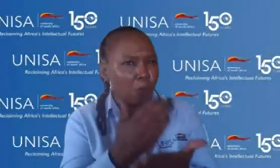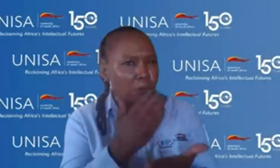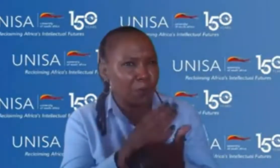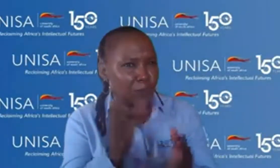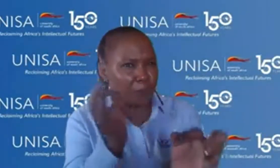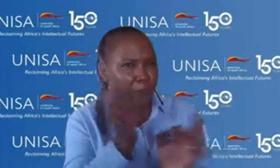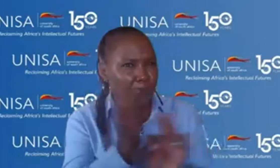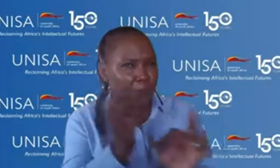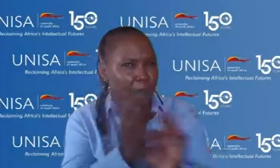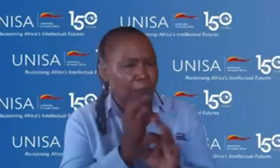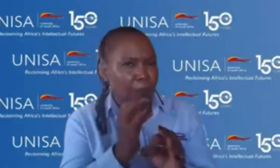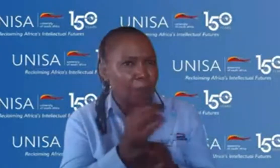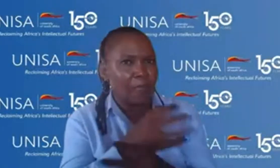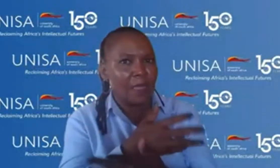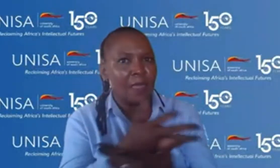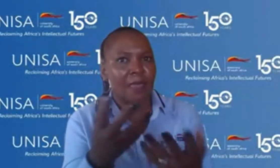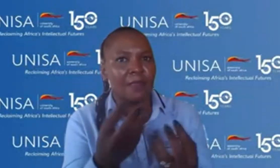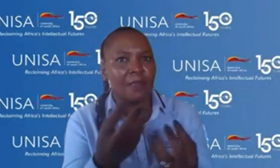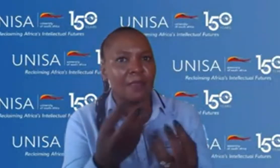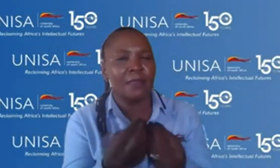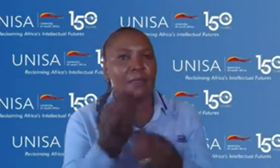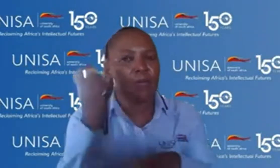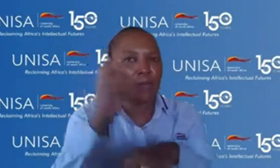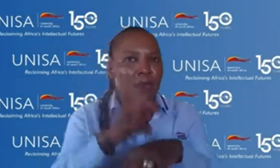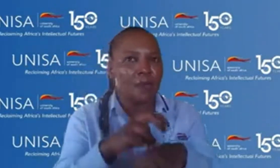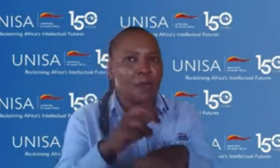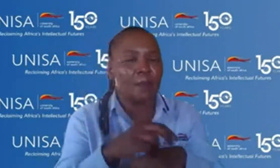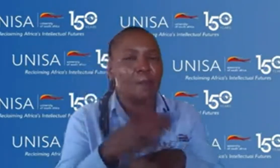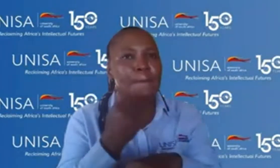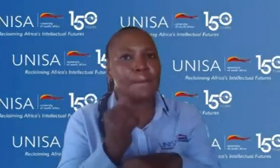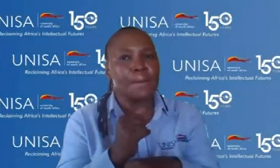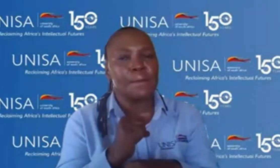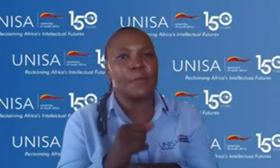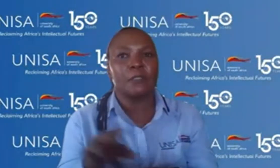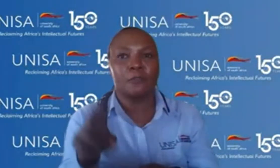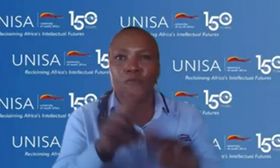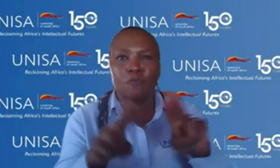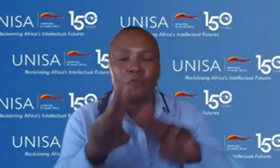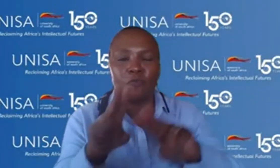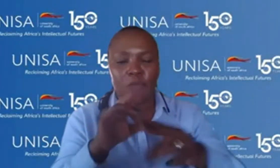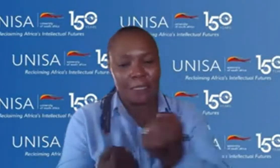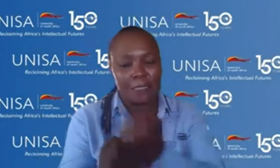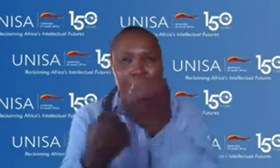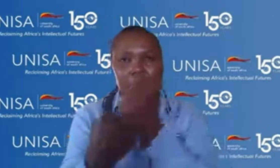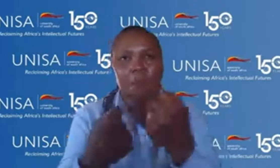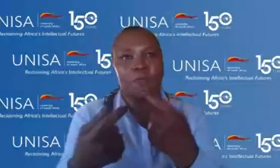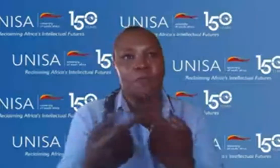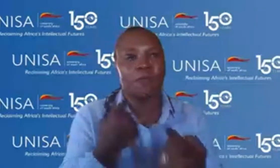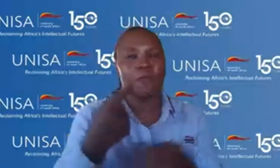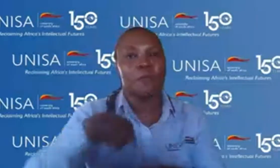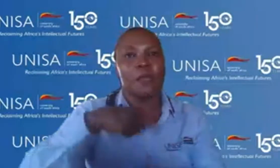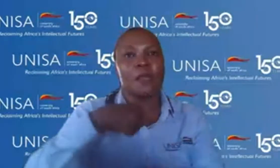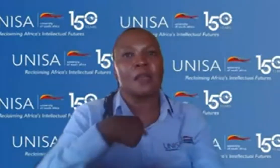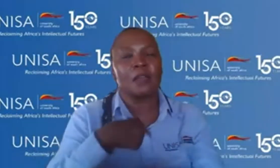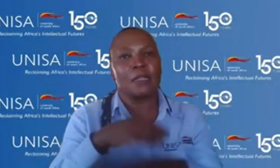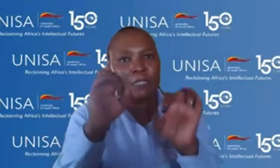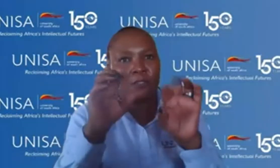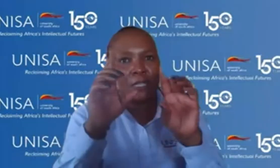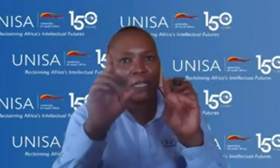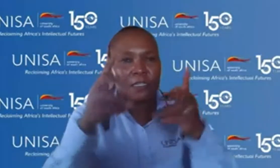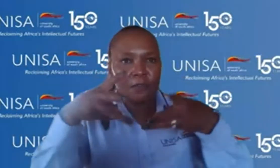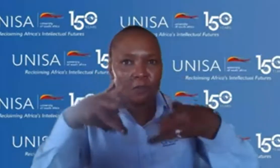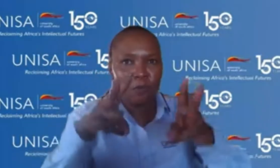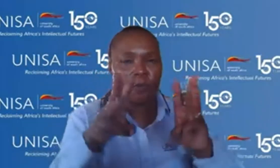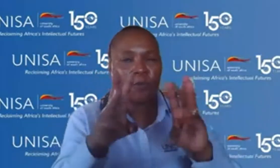need, it's important that you seek support from us, because the education journey or the university